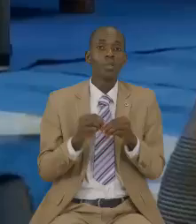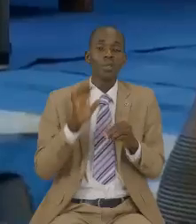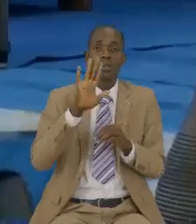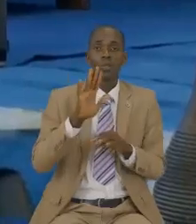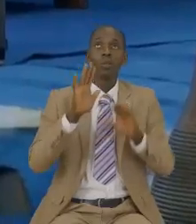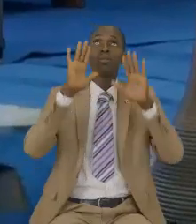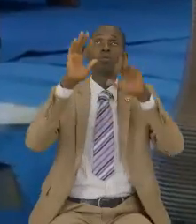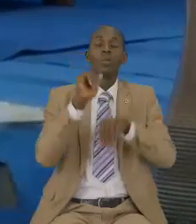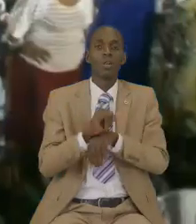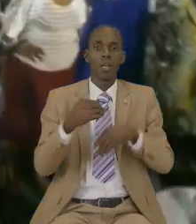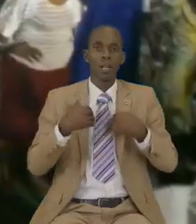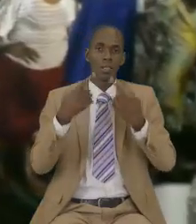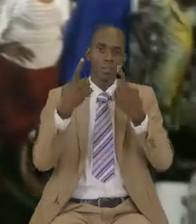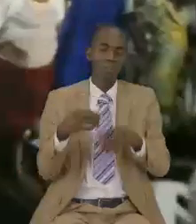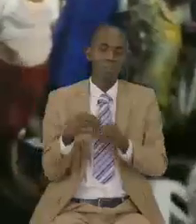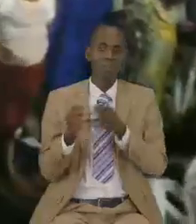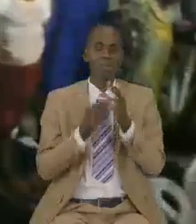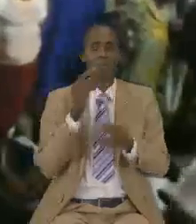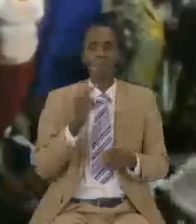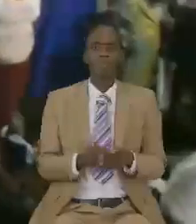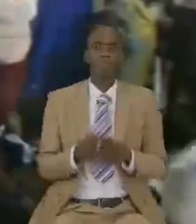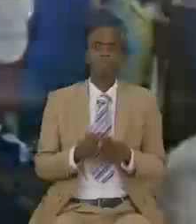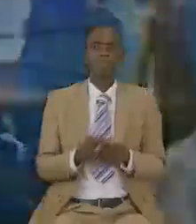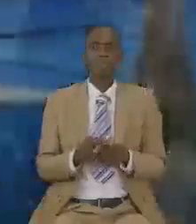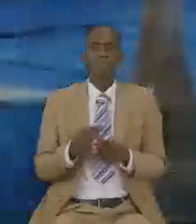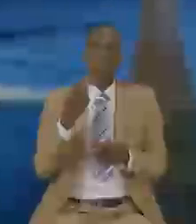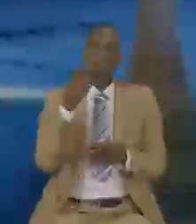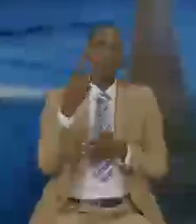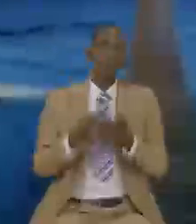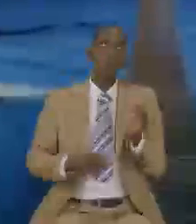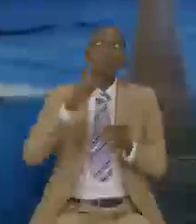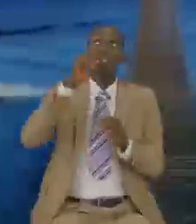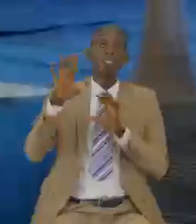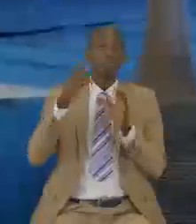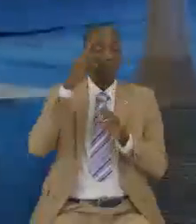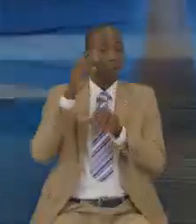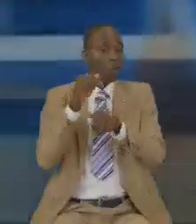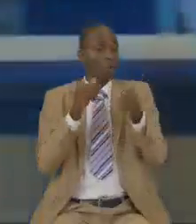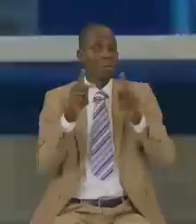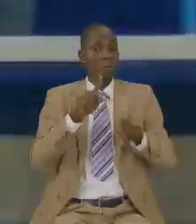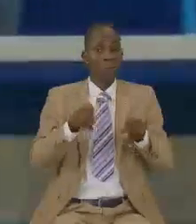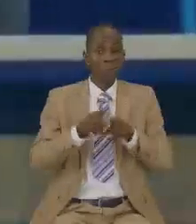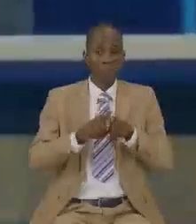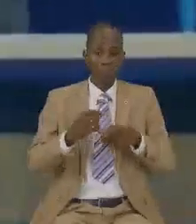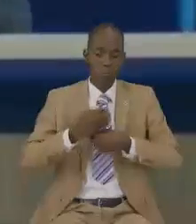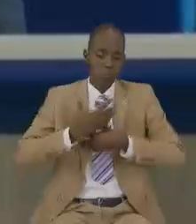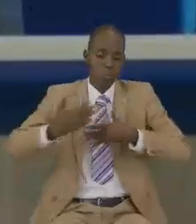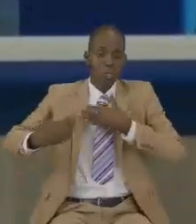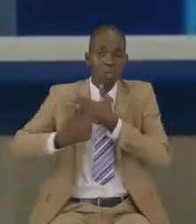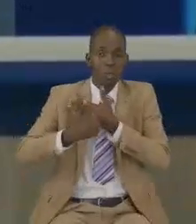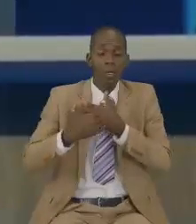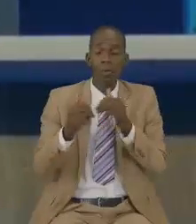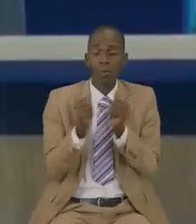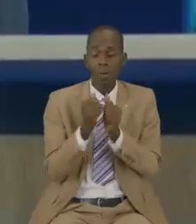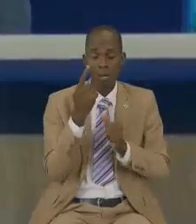miracle has come. You see what he did for other people, even on back, he removed glaucoma,